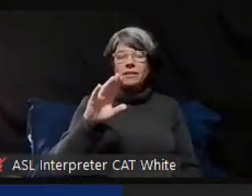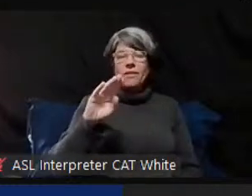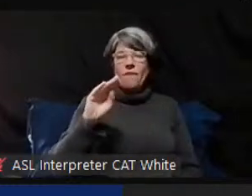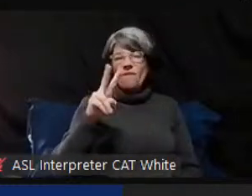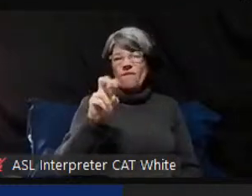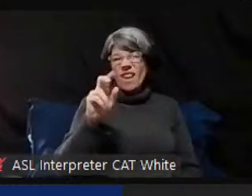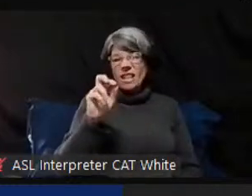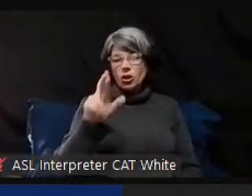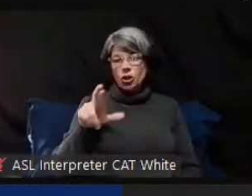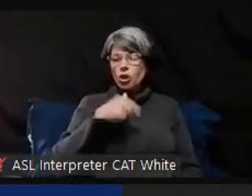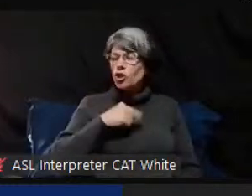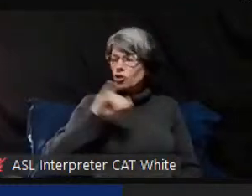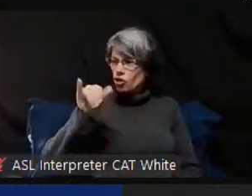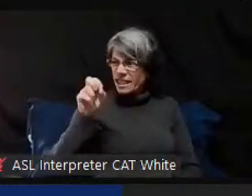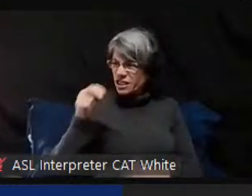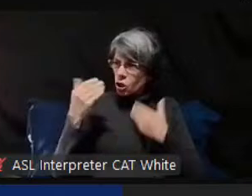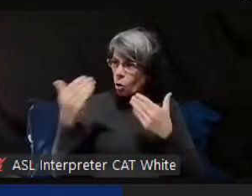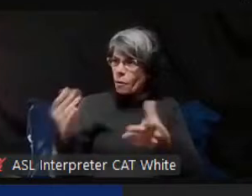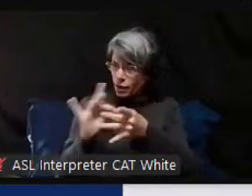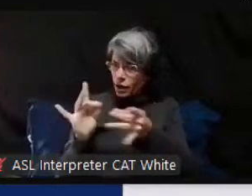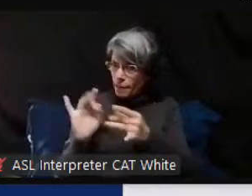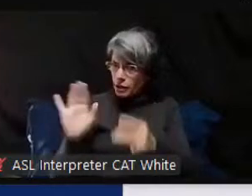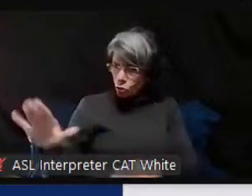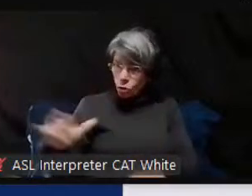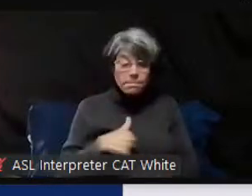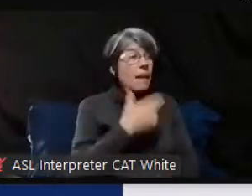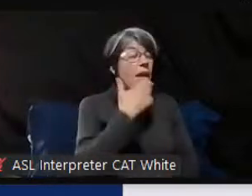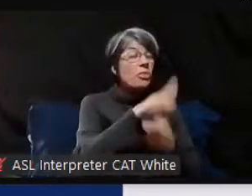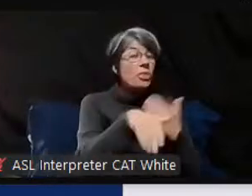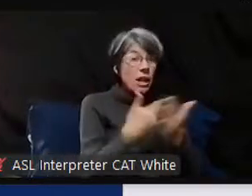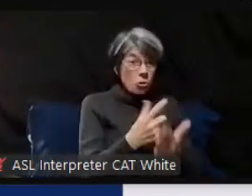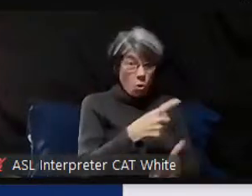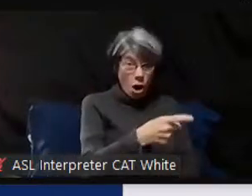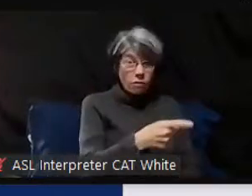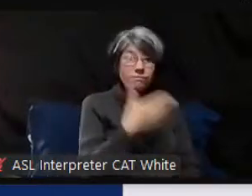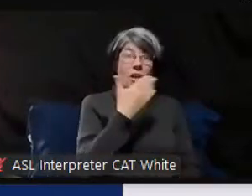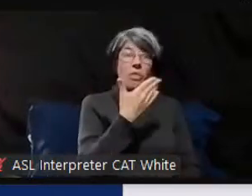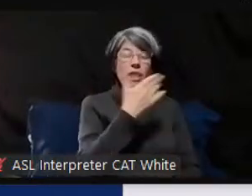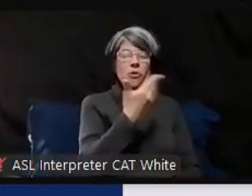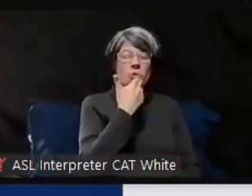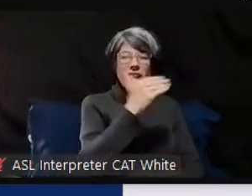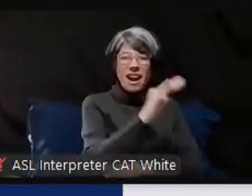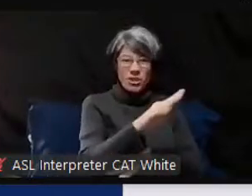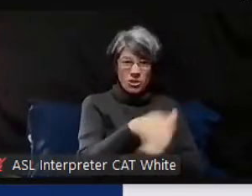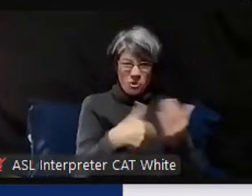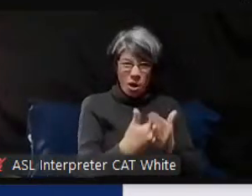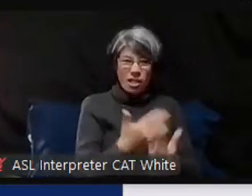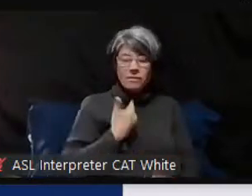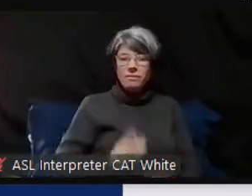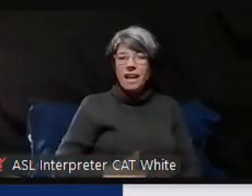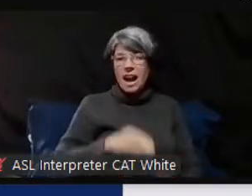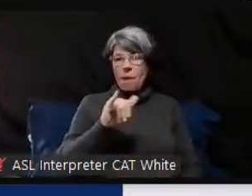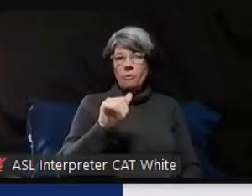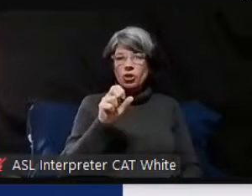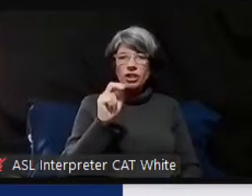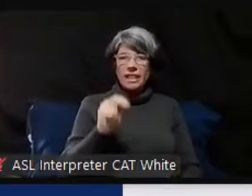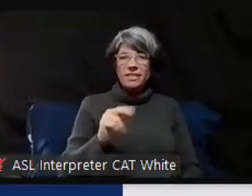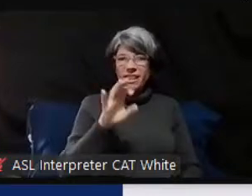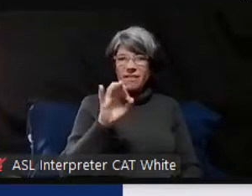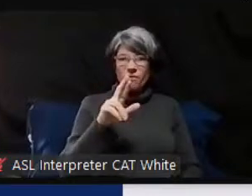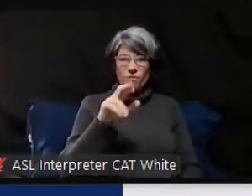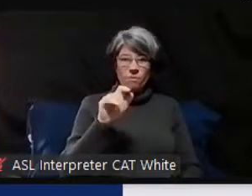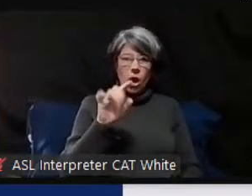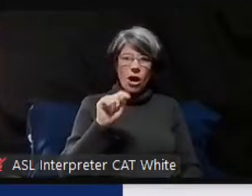Jason, please go ahead with your comments. Thank you, everyone, thank you and good afternoon, everyone. My name is Jason Farnett. I serve as the